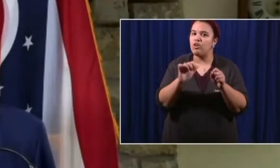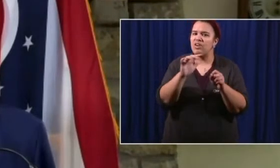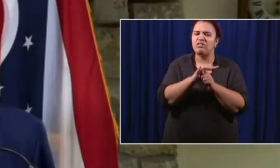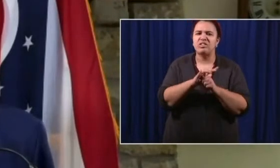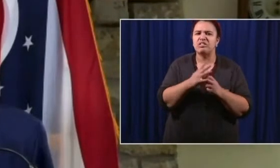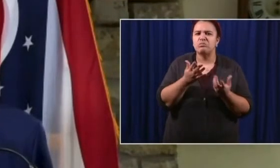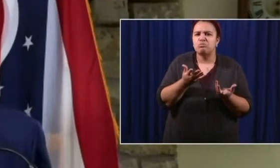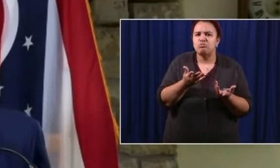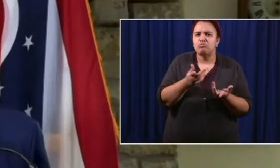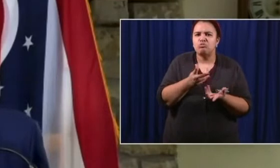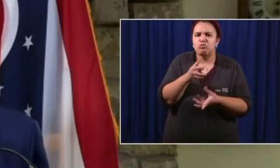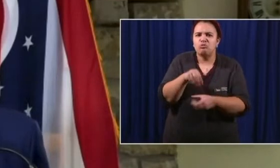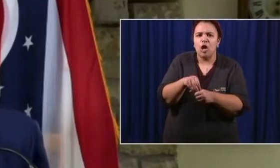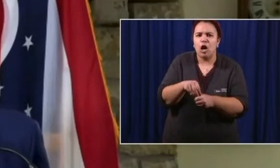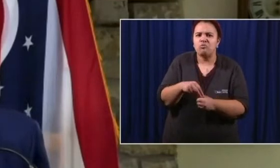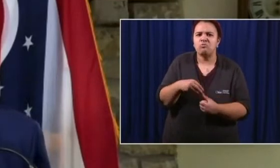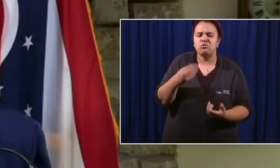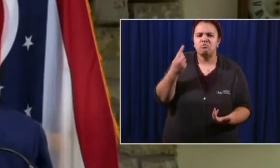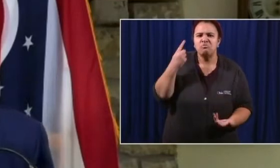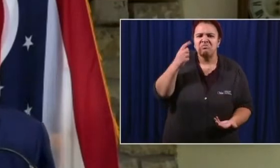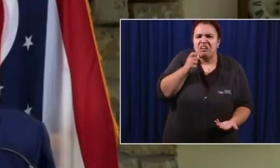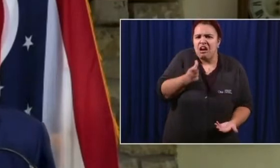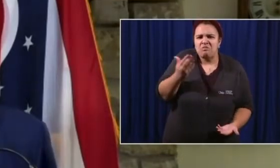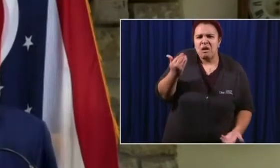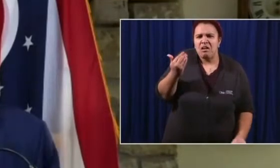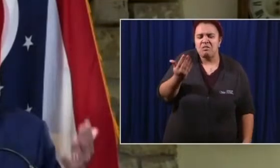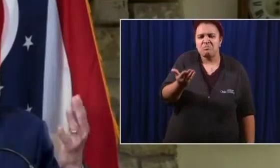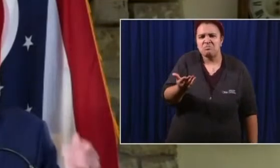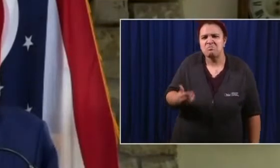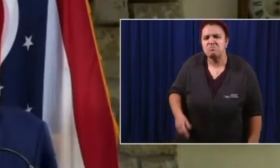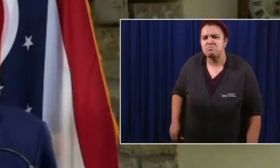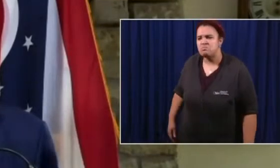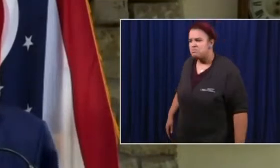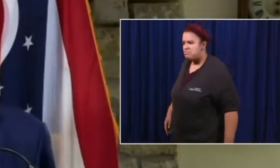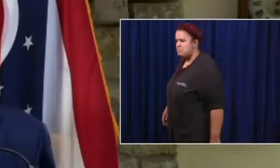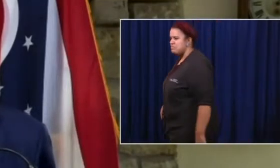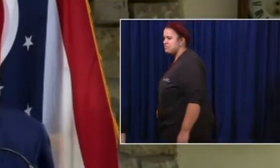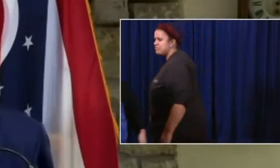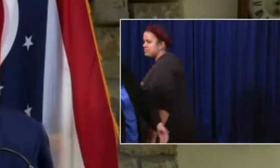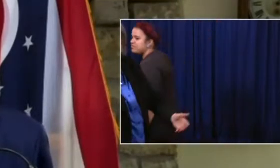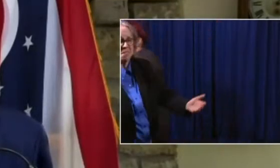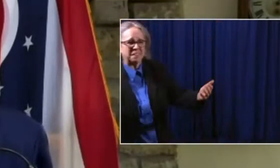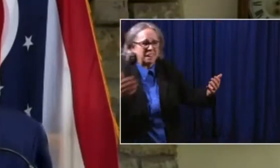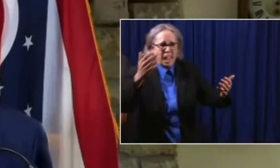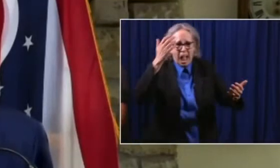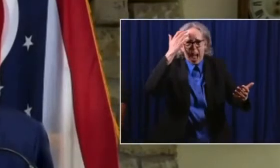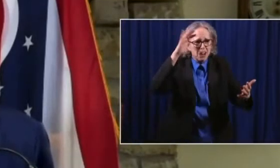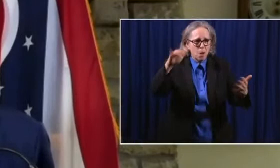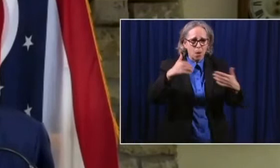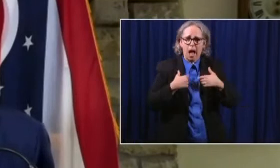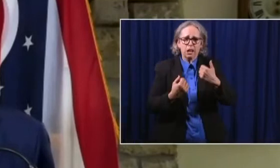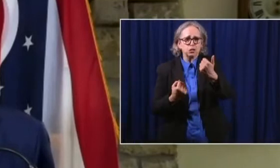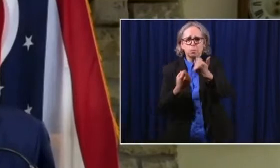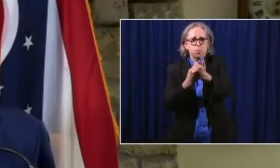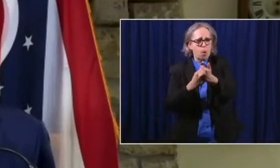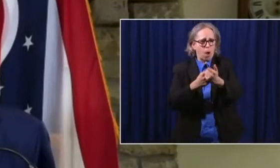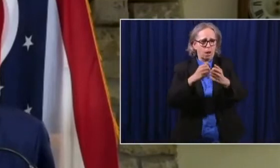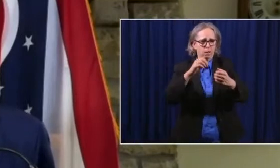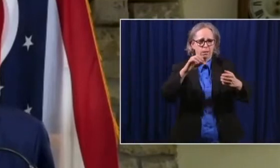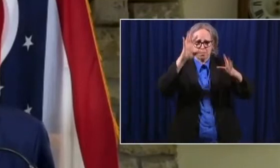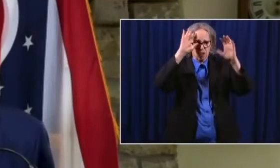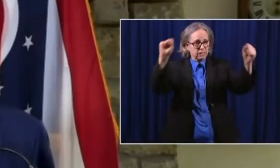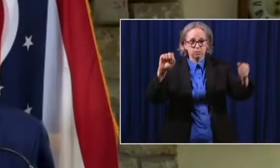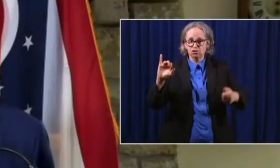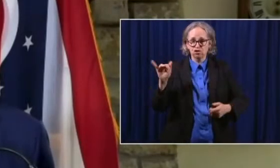I certainly support the president. Sean and I are part of the co-chair team for the president here in